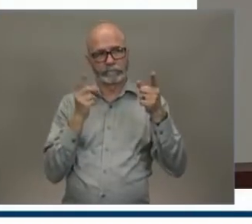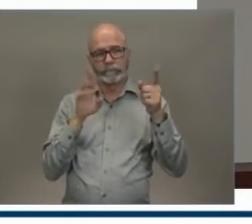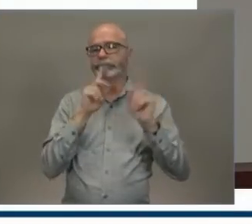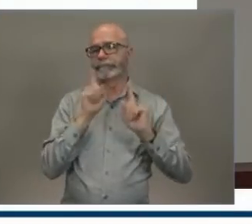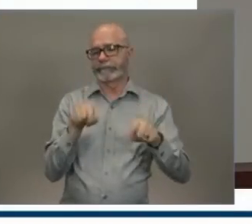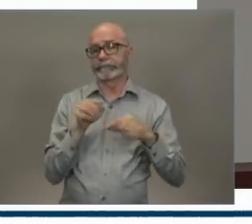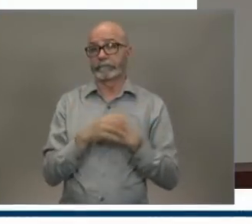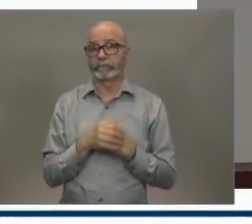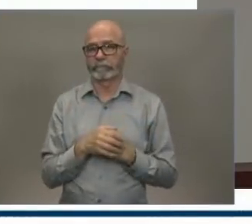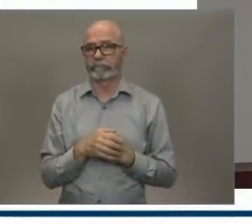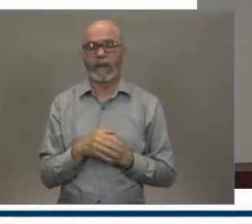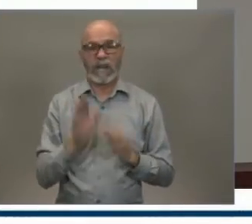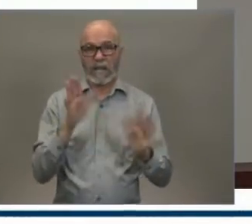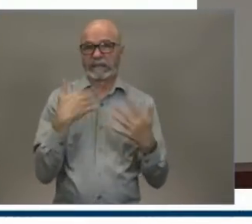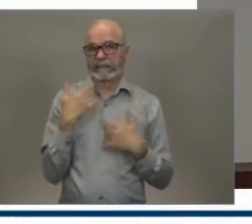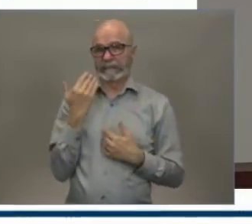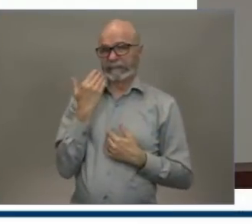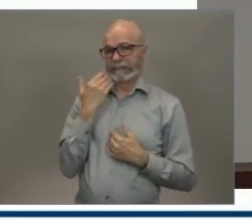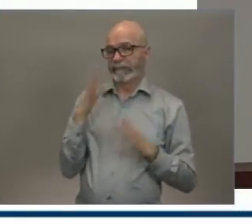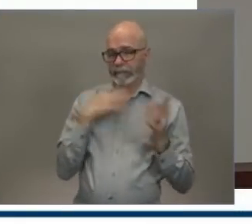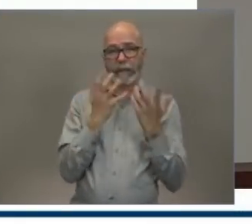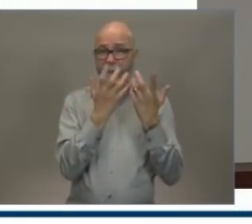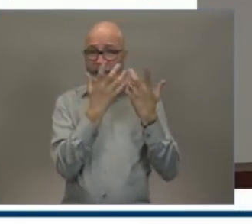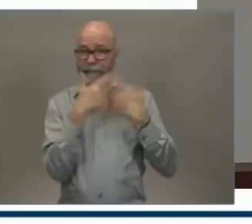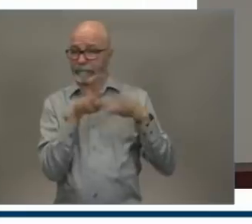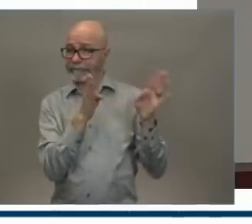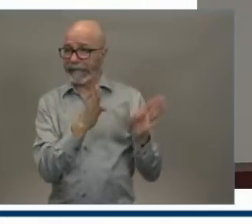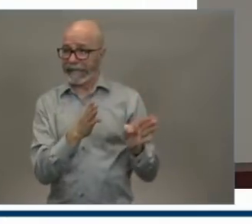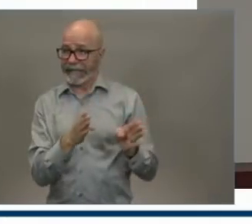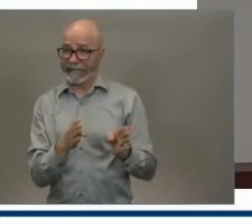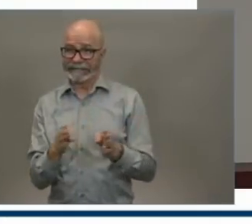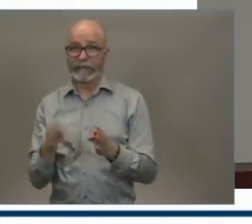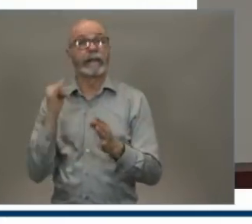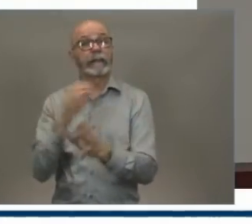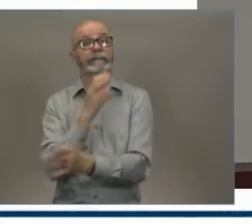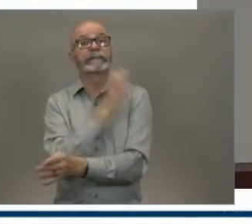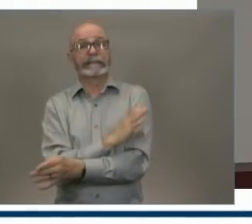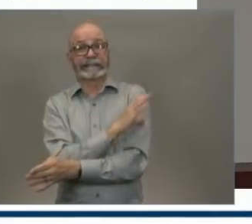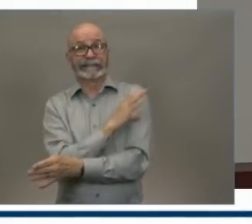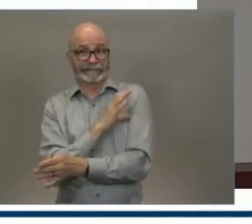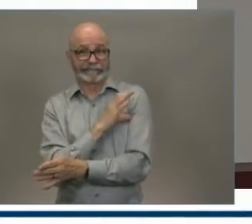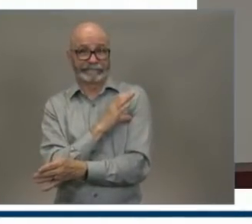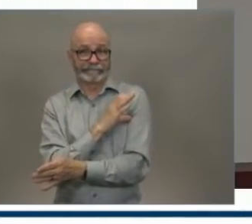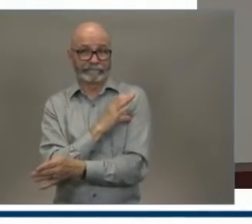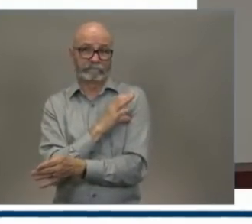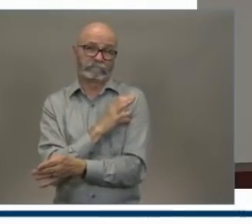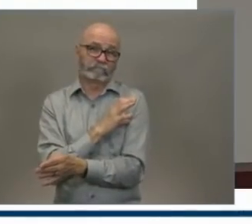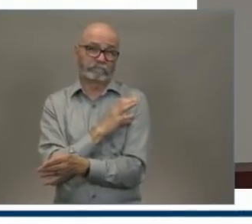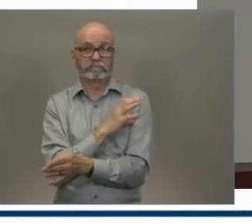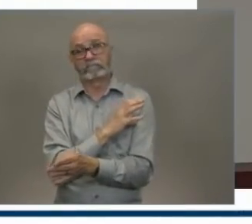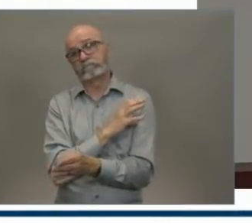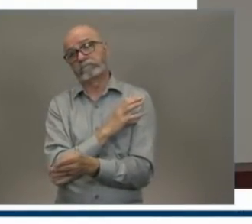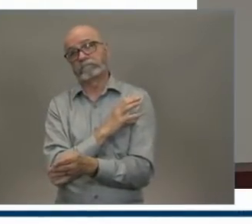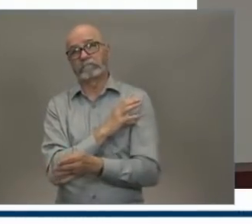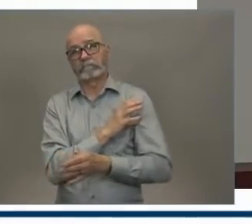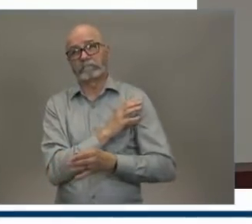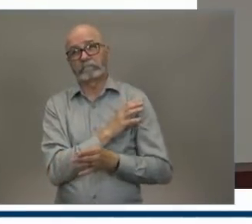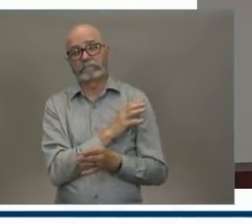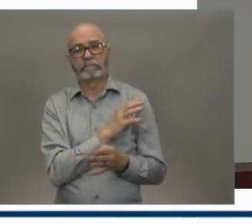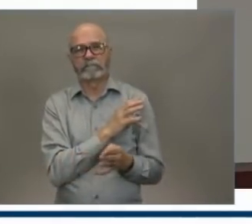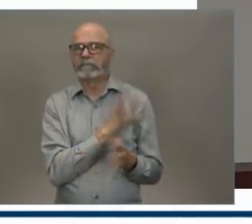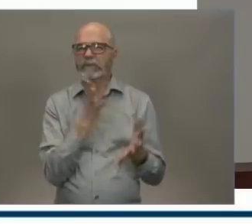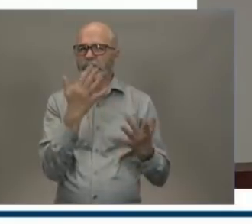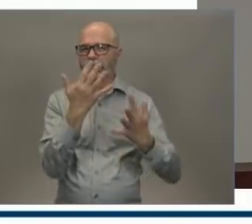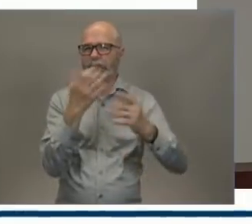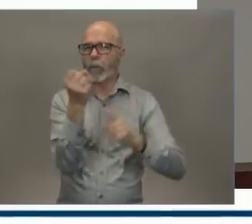into the detailed planning of, again, those clinics we're not going to need them or not have vaccine supply to actually be able to